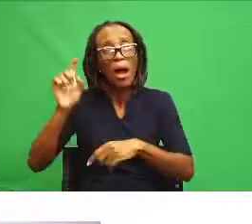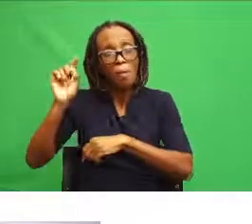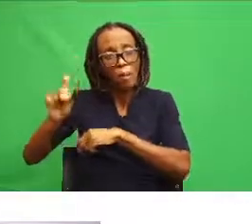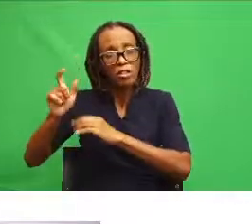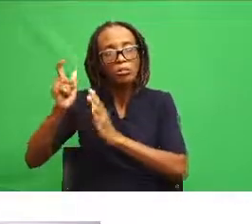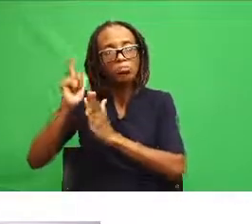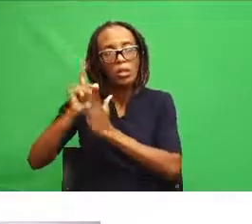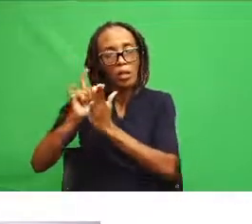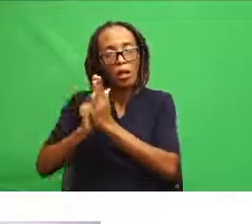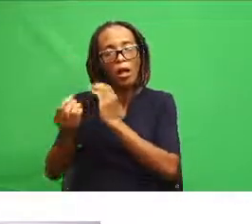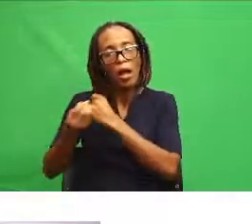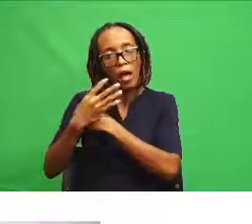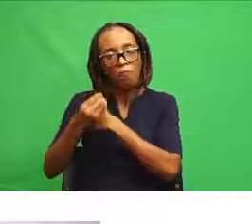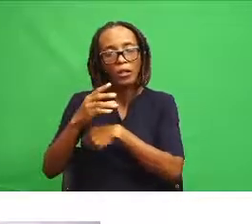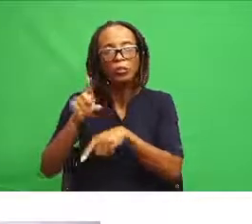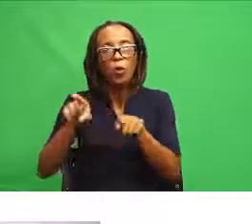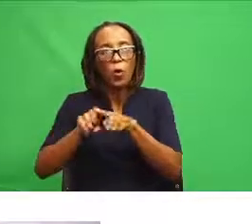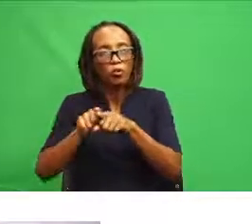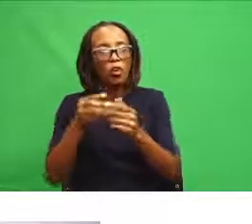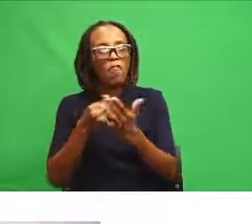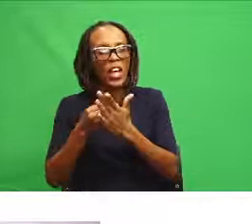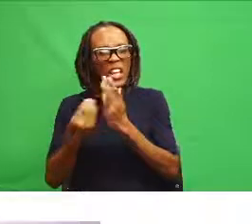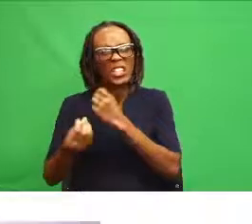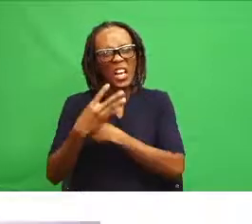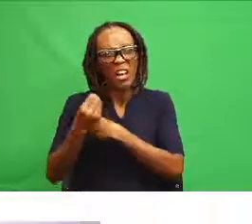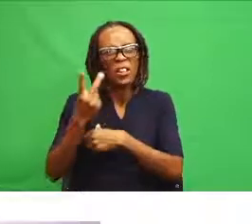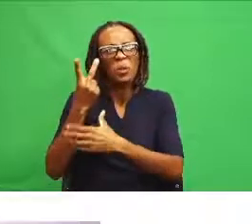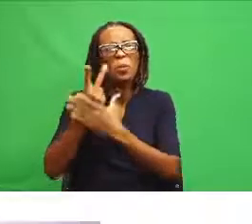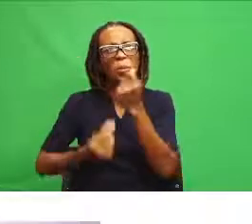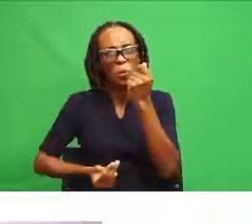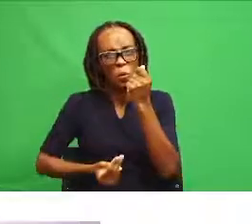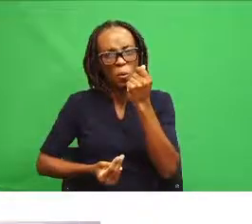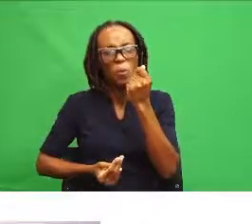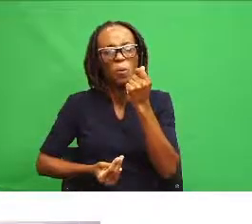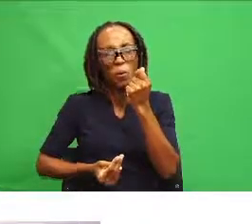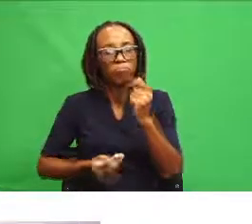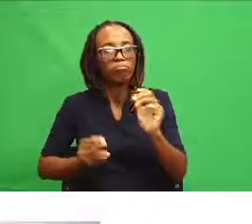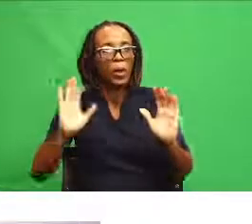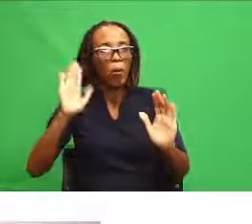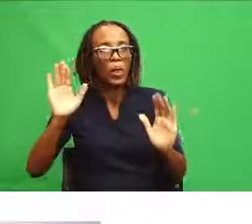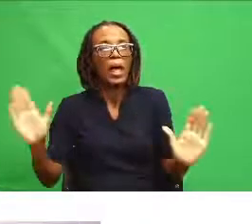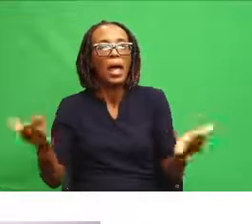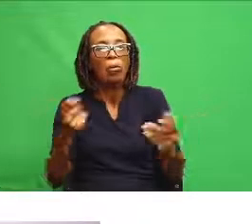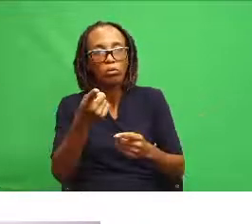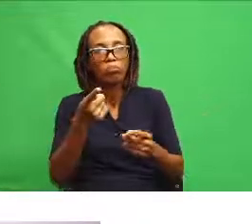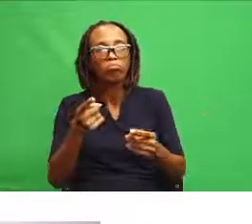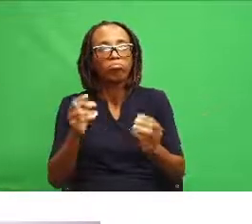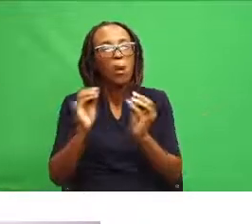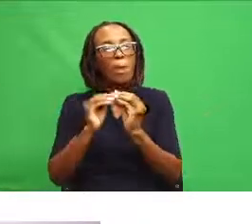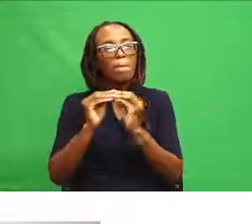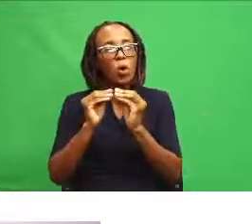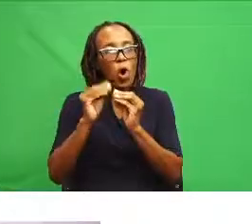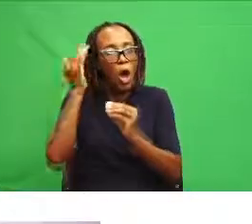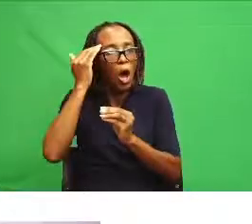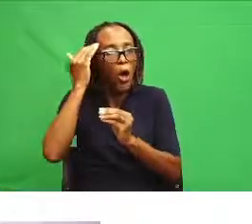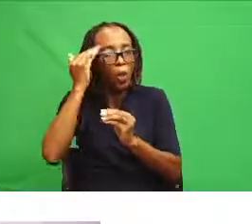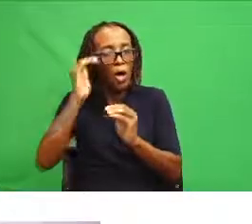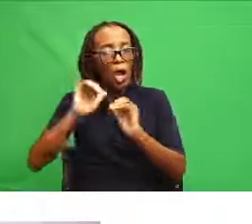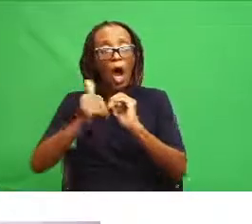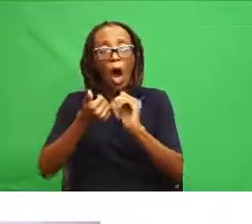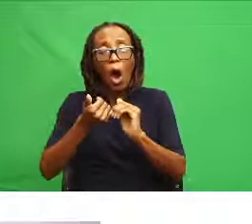advice and financial advice. And that would assist, give you a better perspective in terms of how